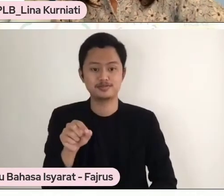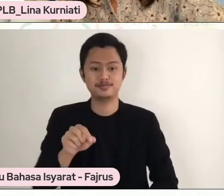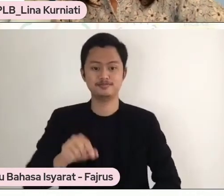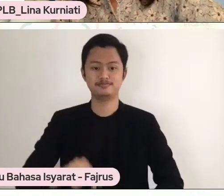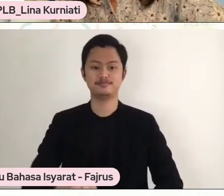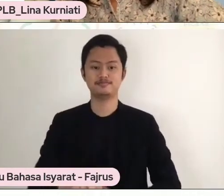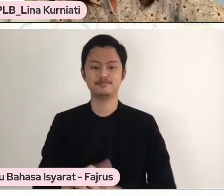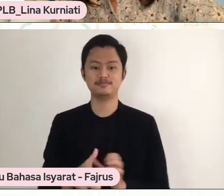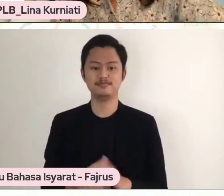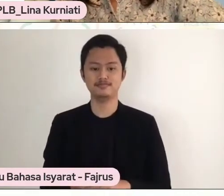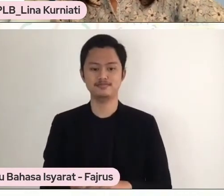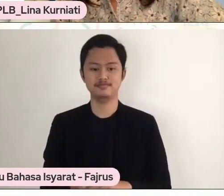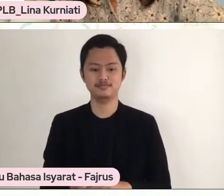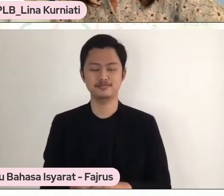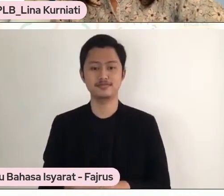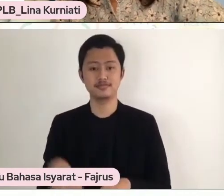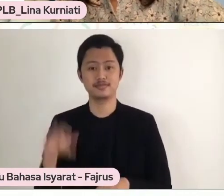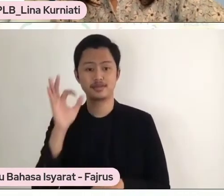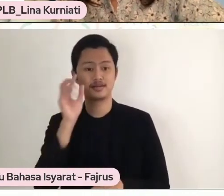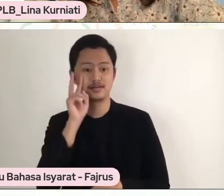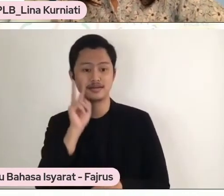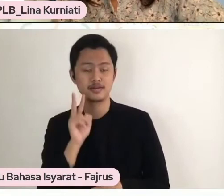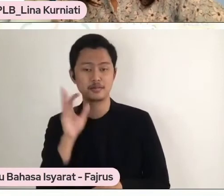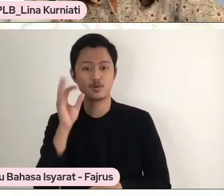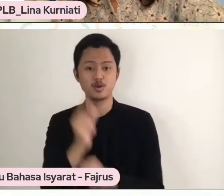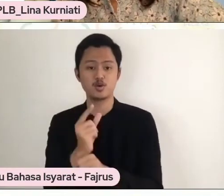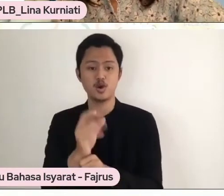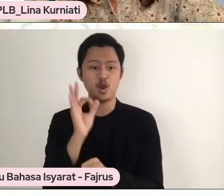and the student in Vietnam.